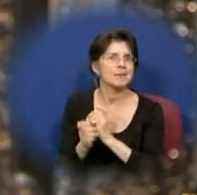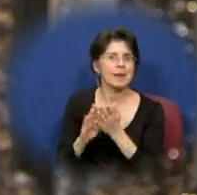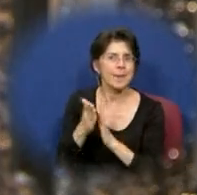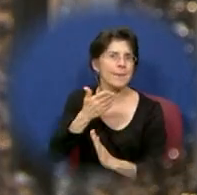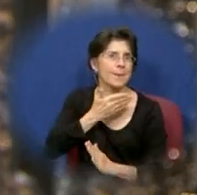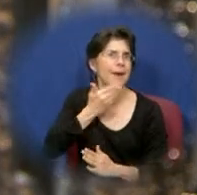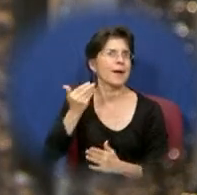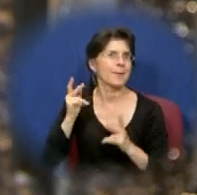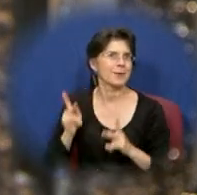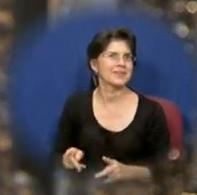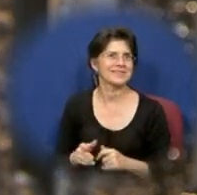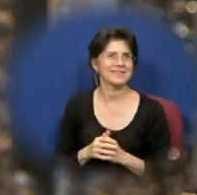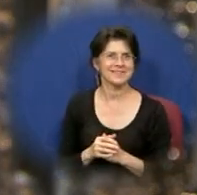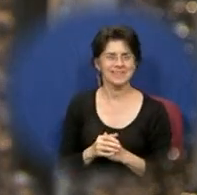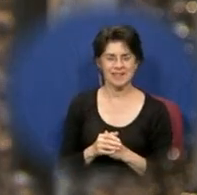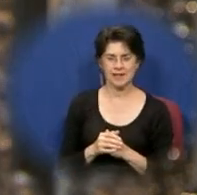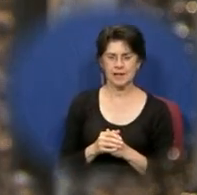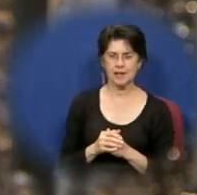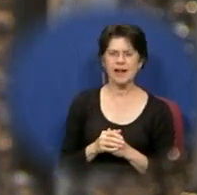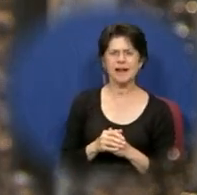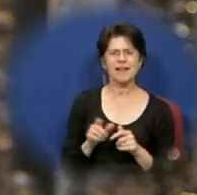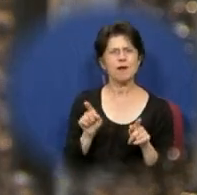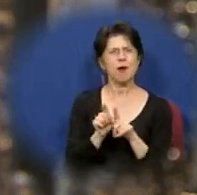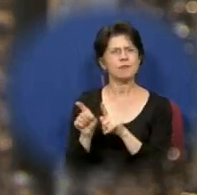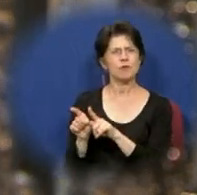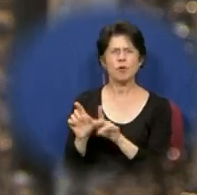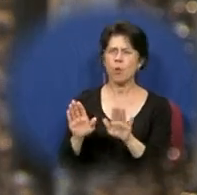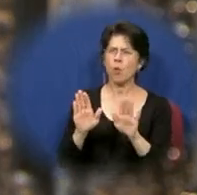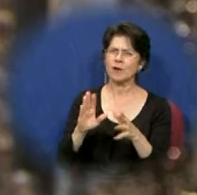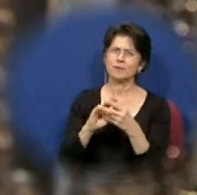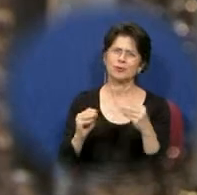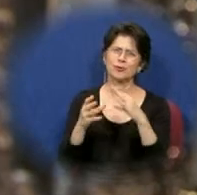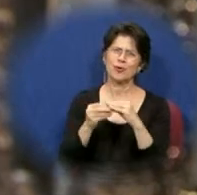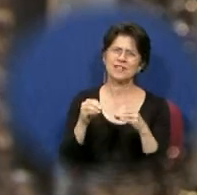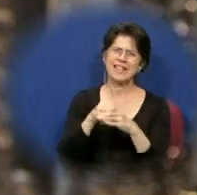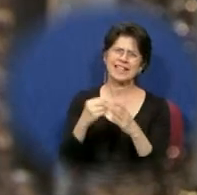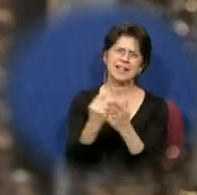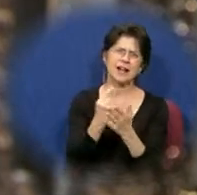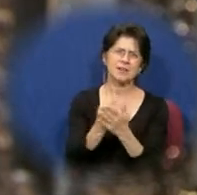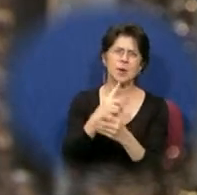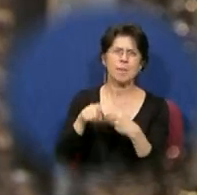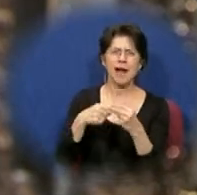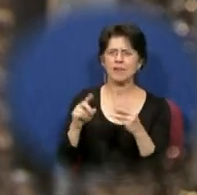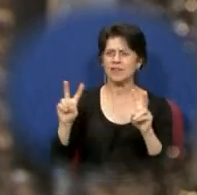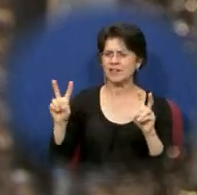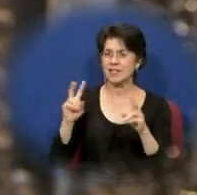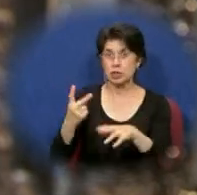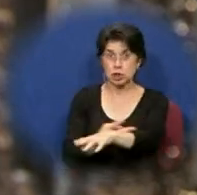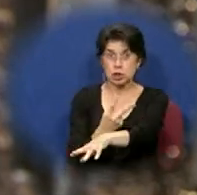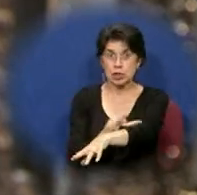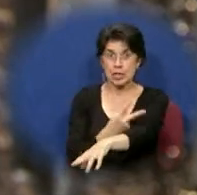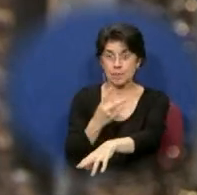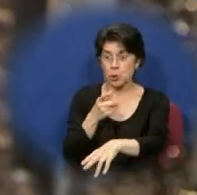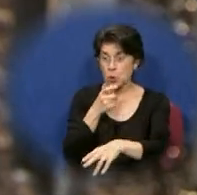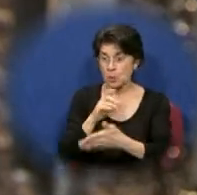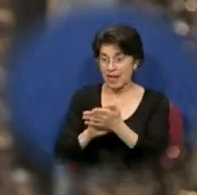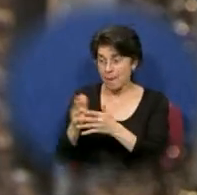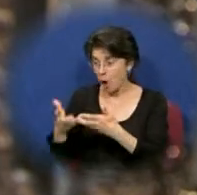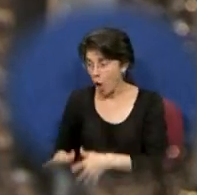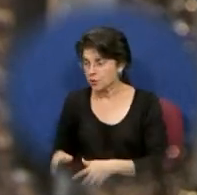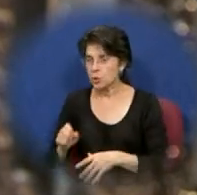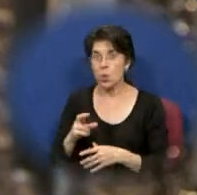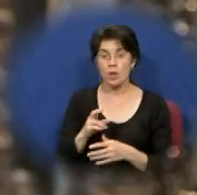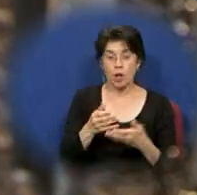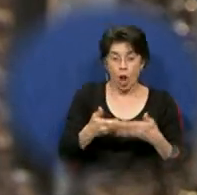couple of wonderful stories in the gospel that are very memorable about the lost sheep and the lost coin. And there's one